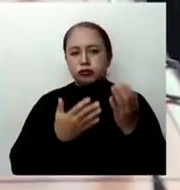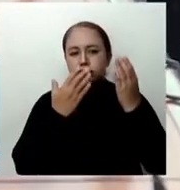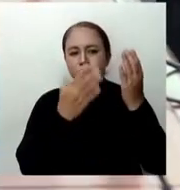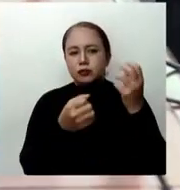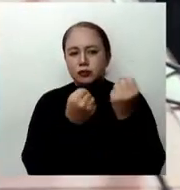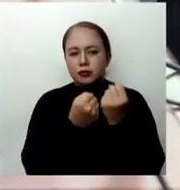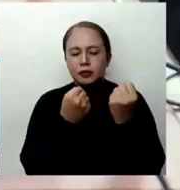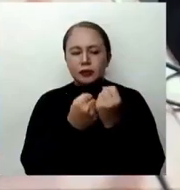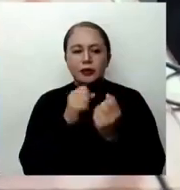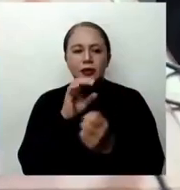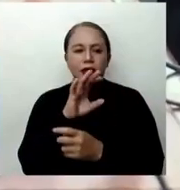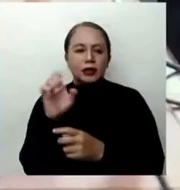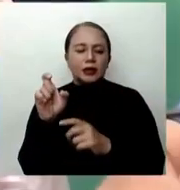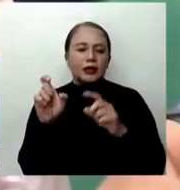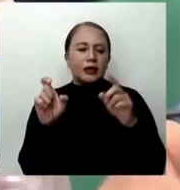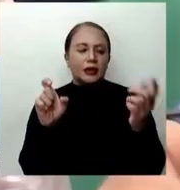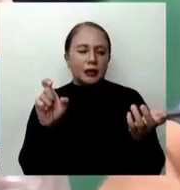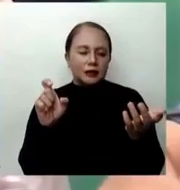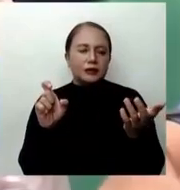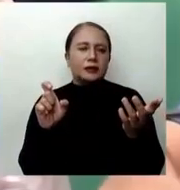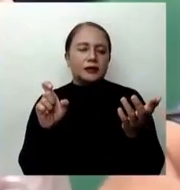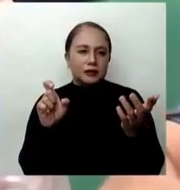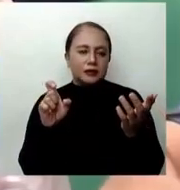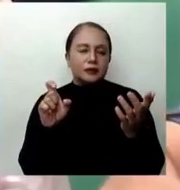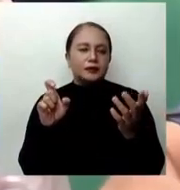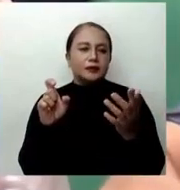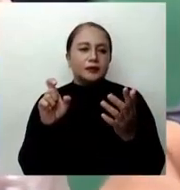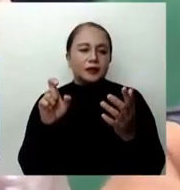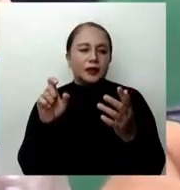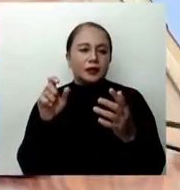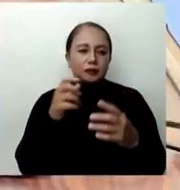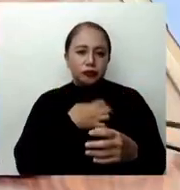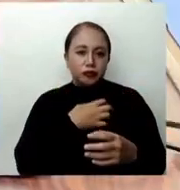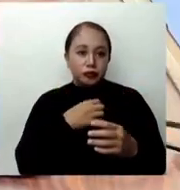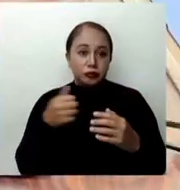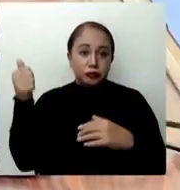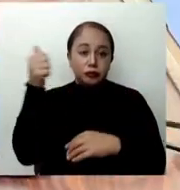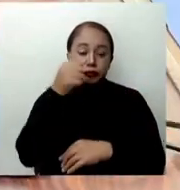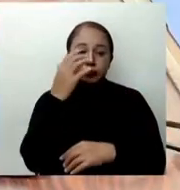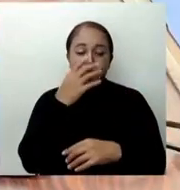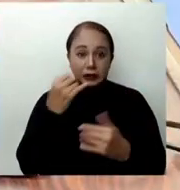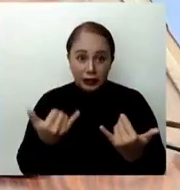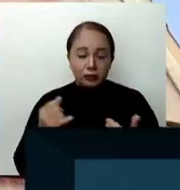former Philippine Police Chief and now Senator Ronald De La Rosa.